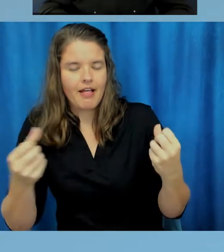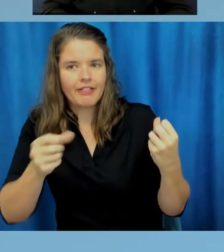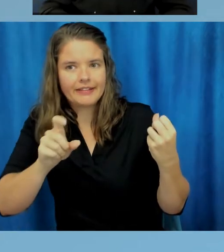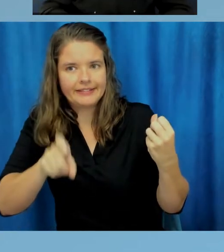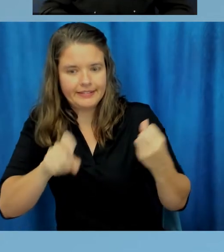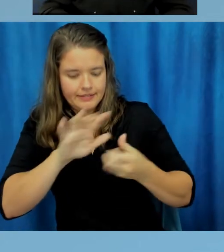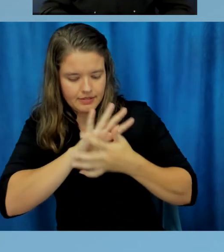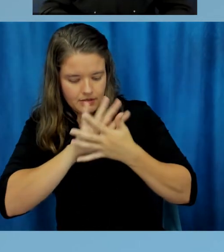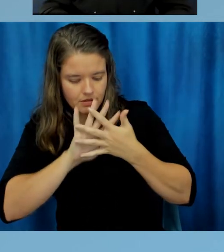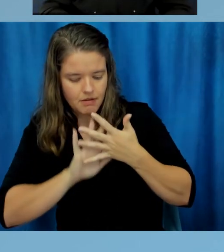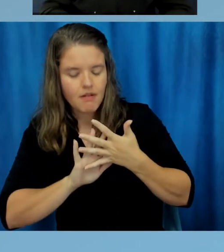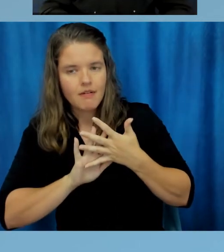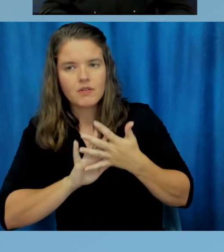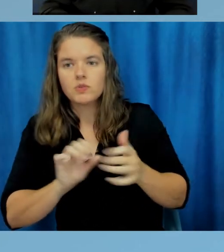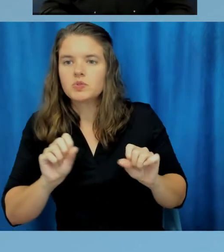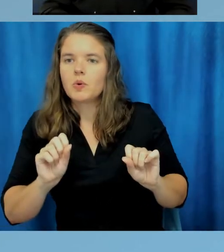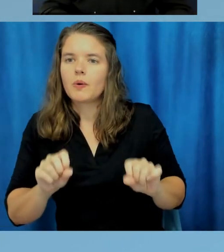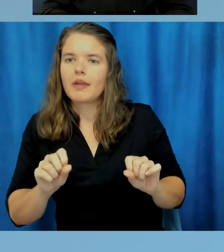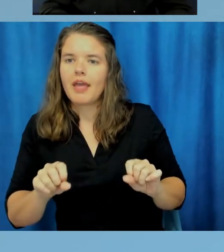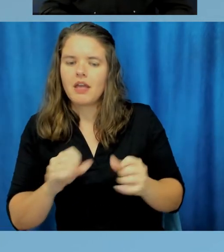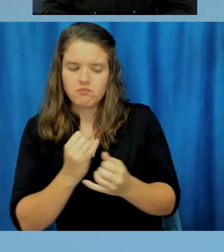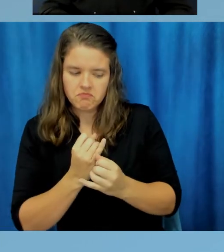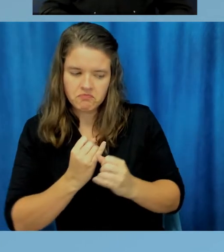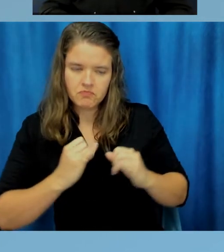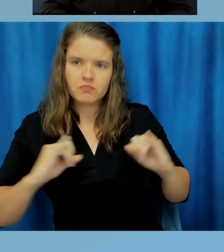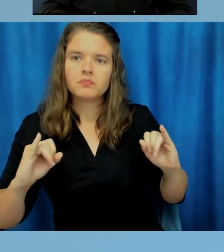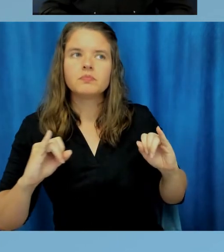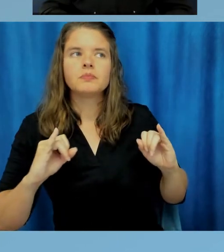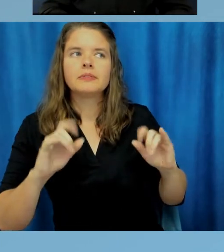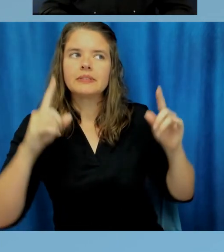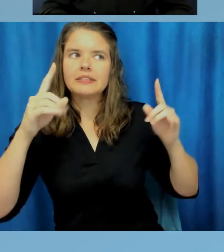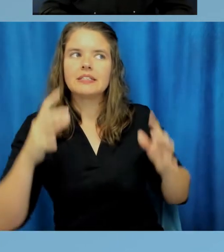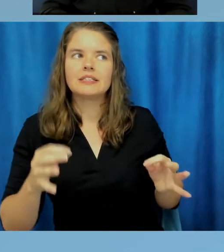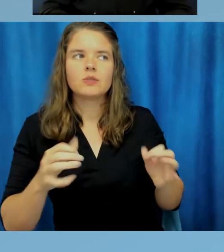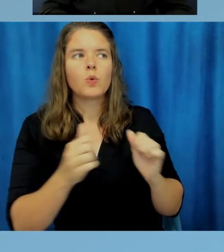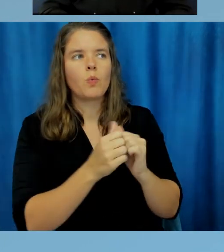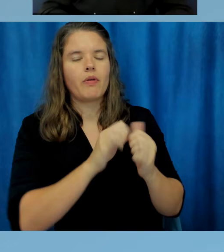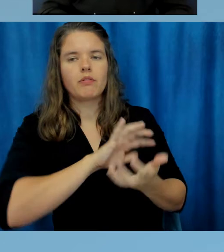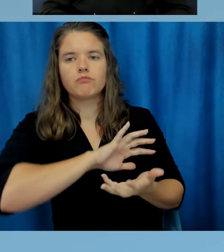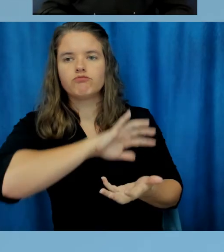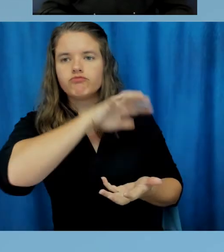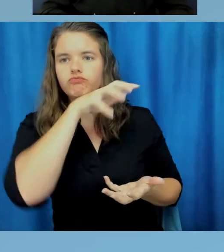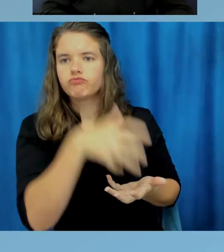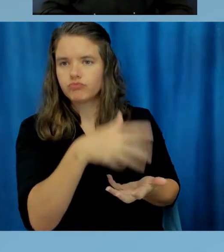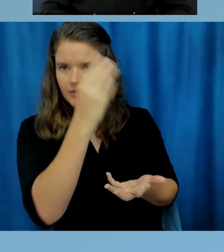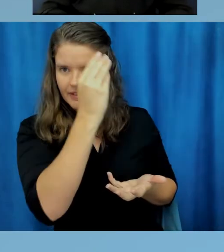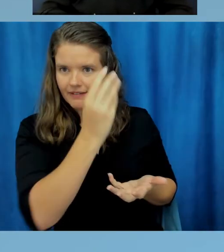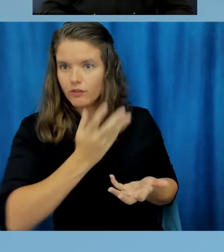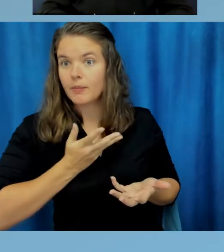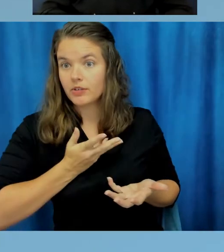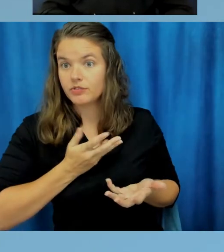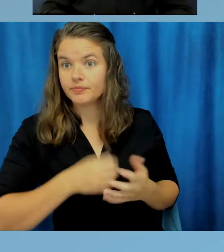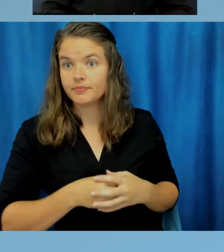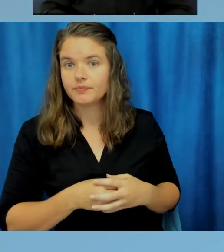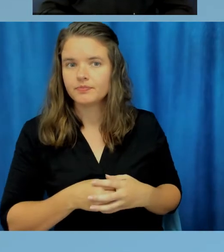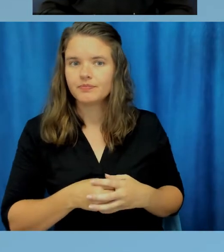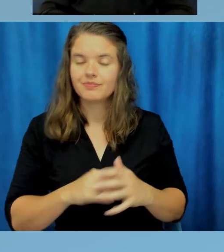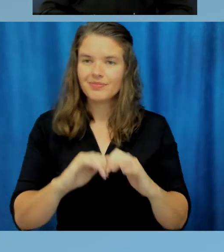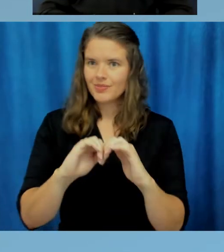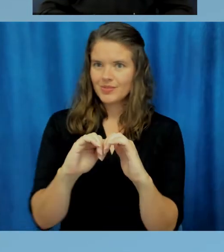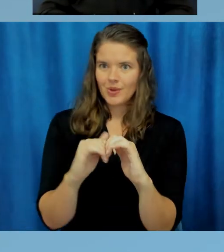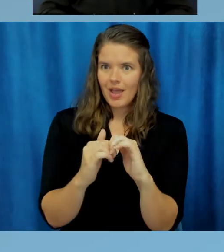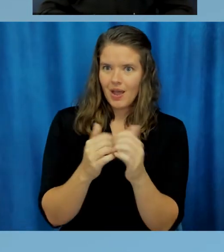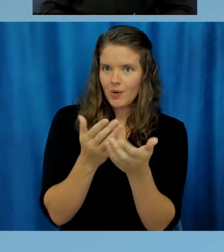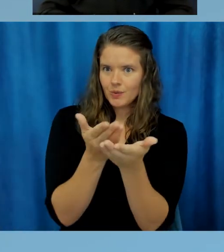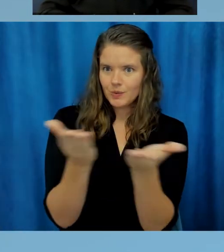healthcare needs so that they are able to make autonomous, informed healthcare decisions. So how do you do